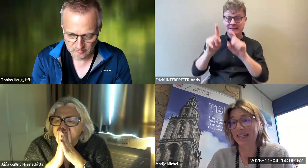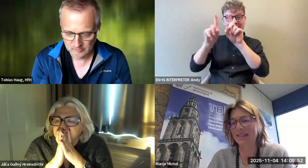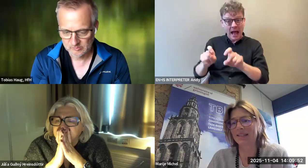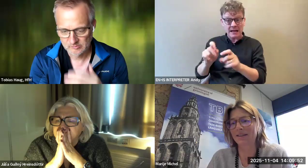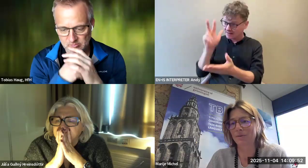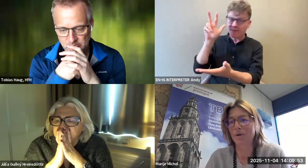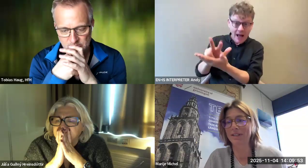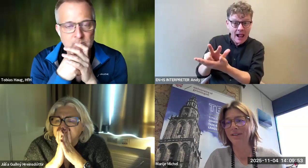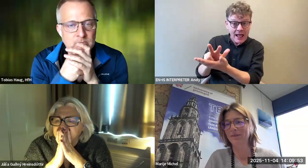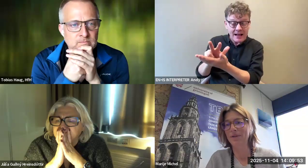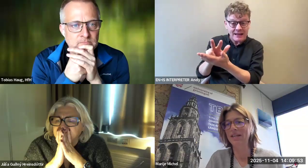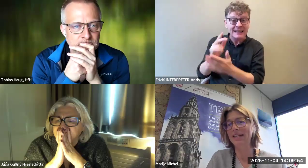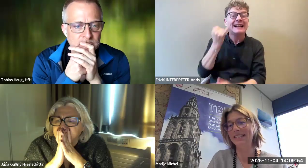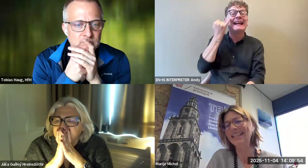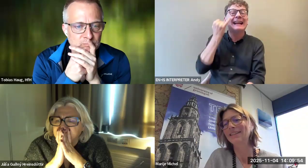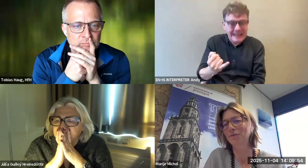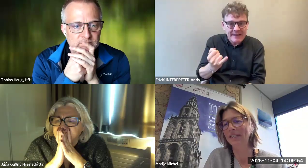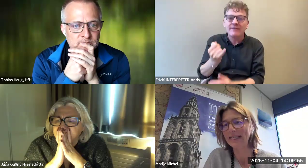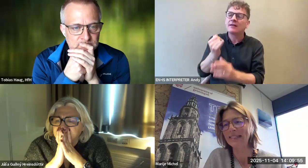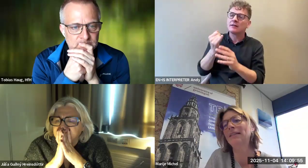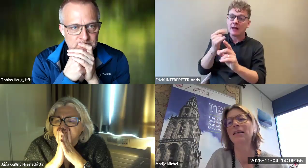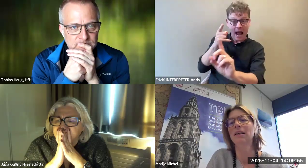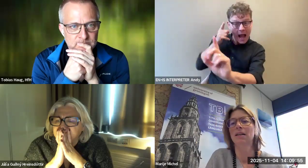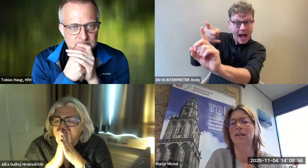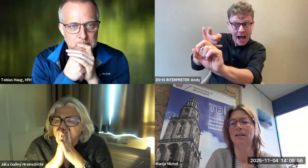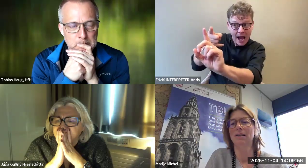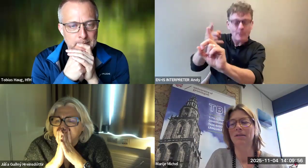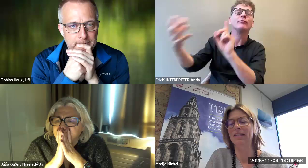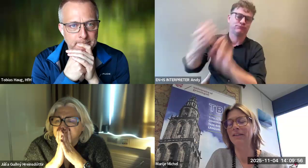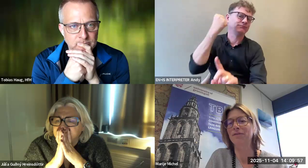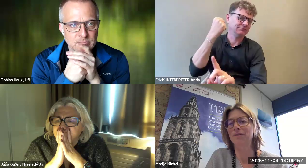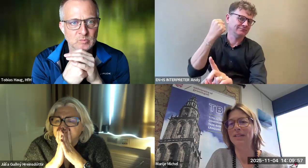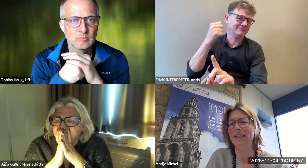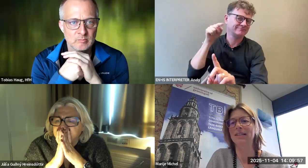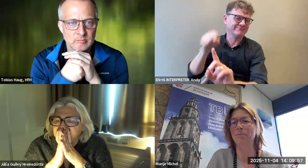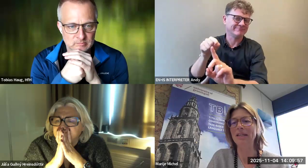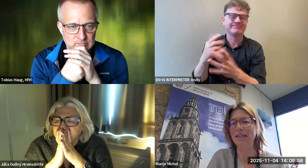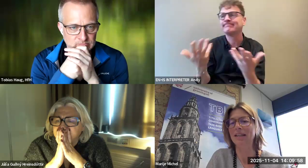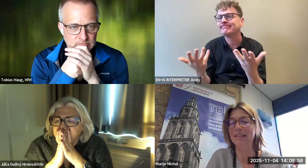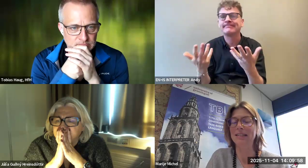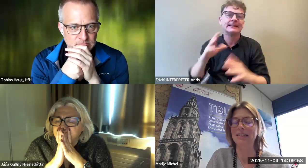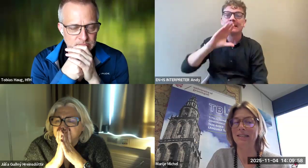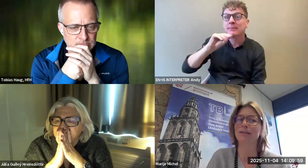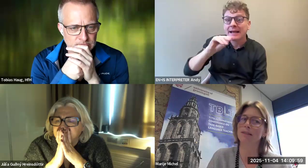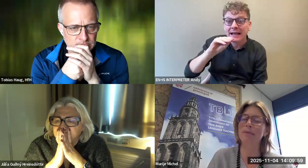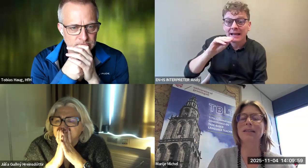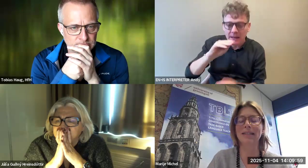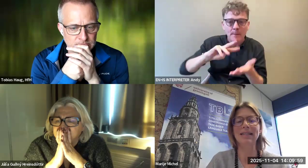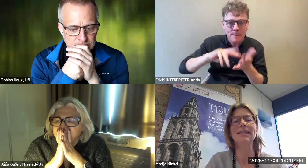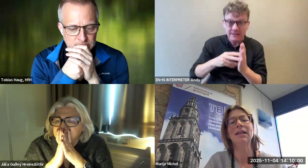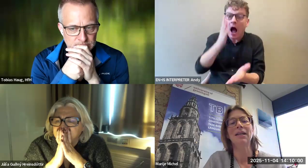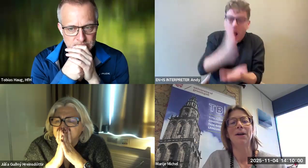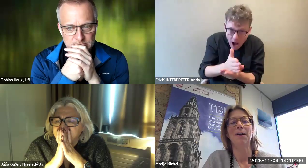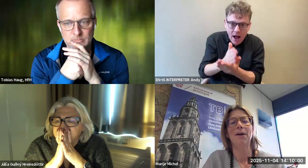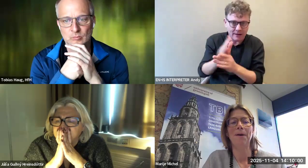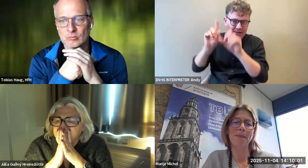indeed tests what we intend to test. So that if you assess speaking, that it is indeed a speaking